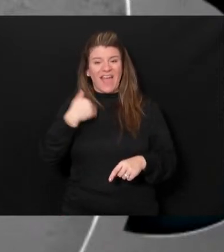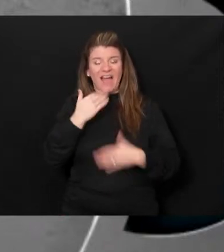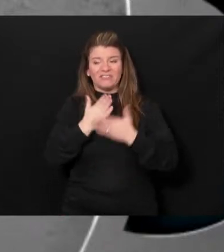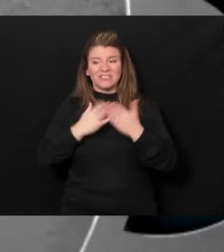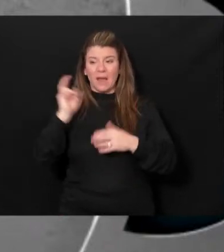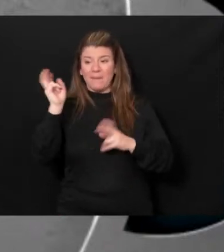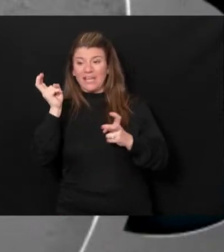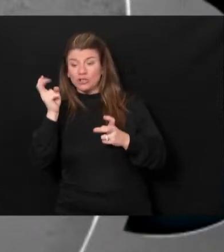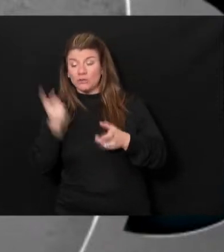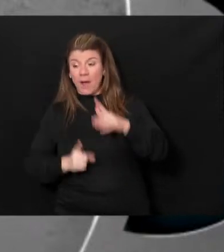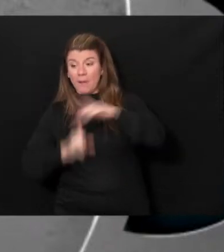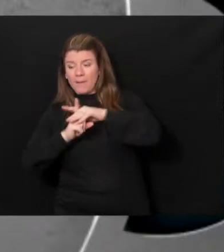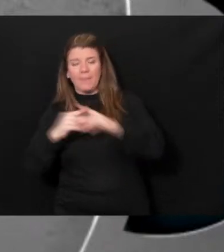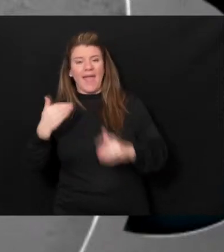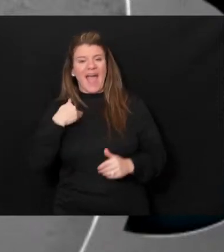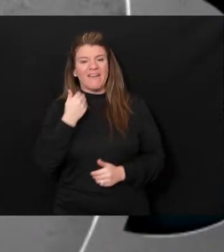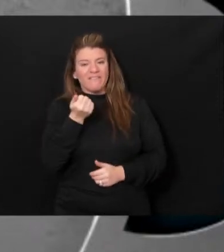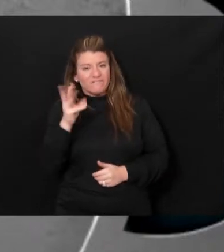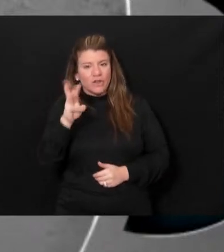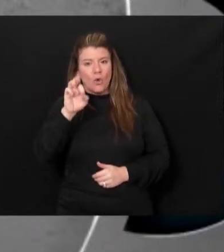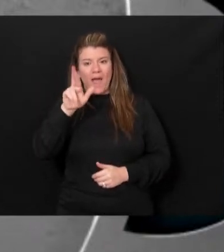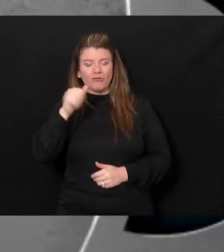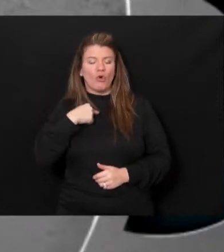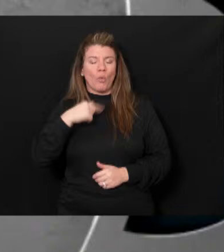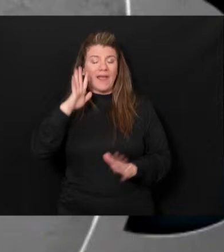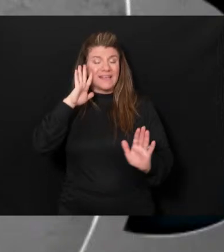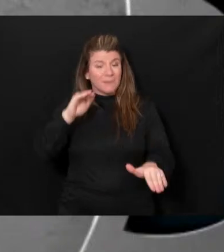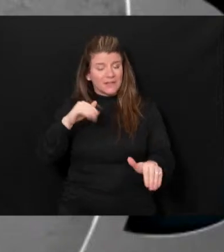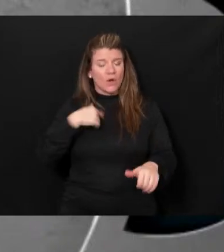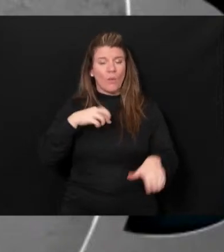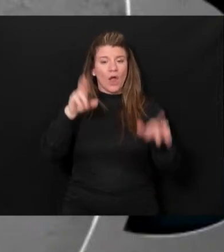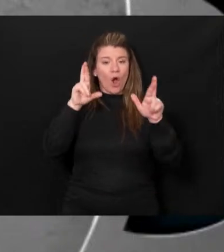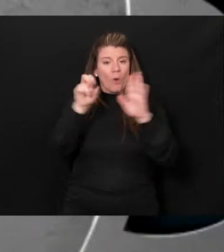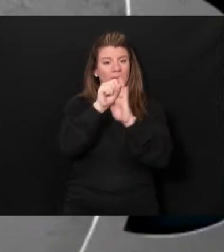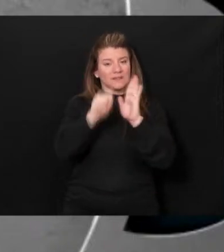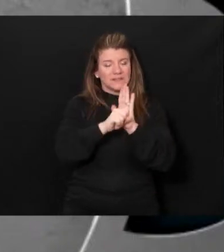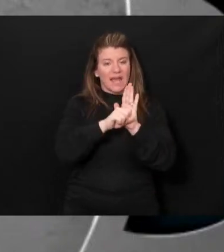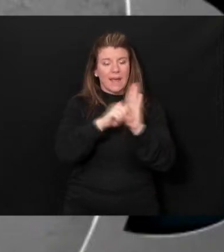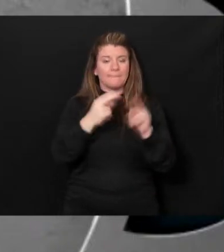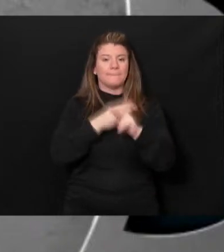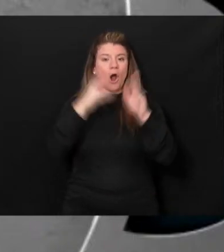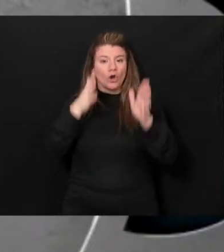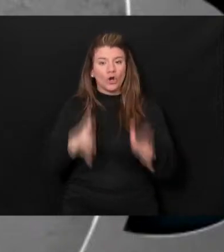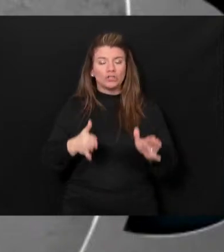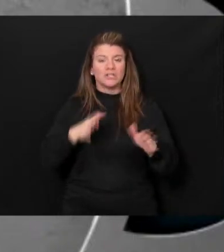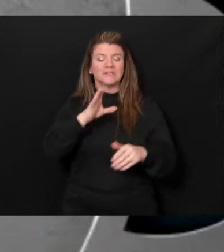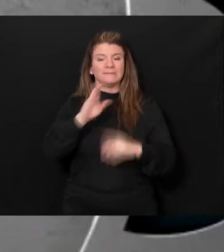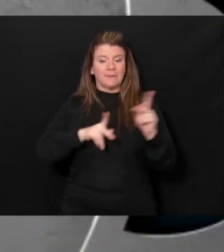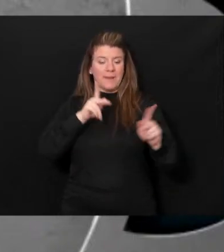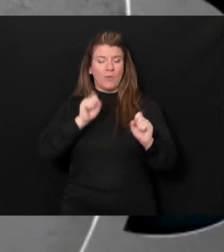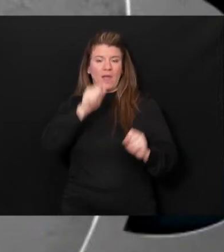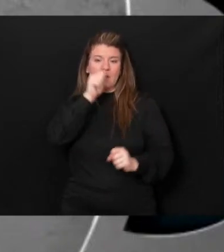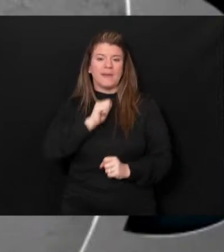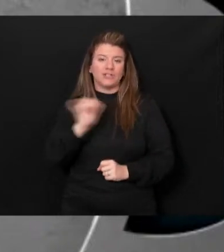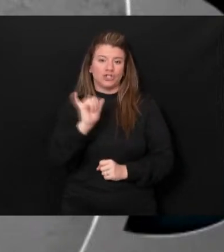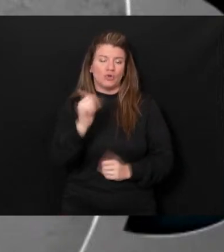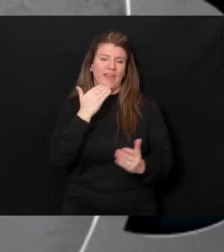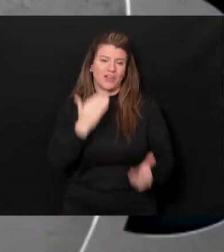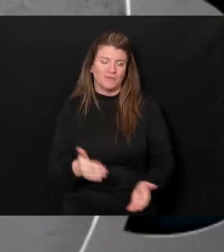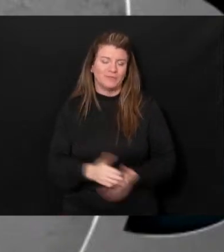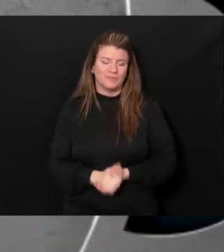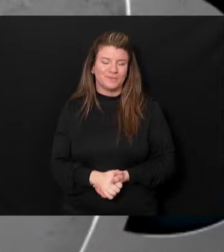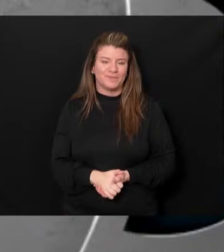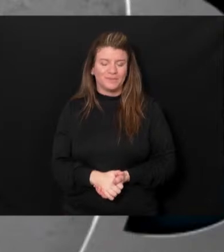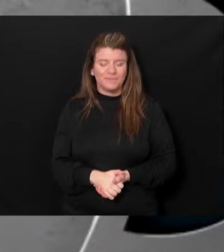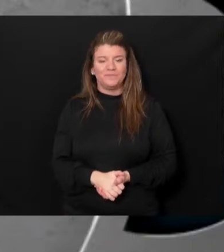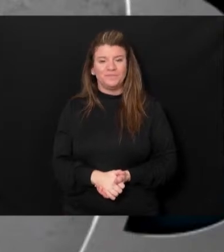and so forth. But we expect these things, and we hope that our state partners and our citizens can be patient with us. Thank you.